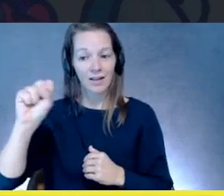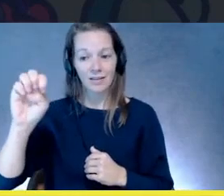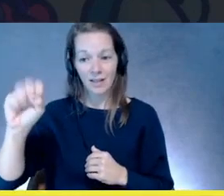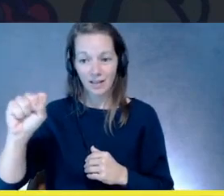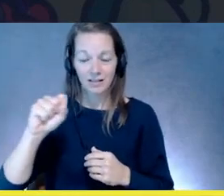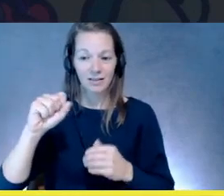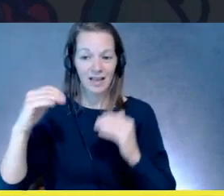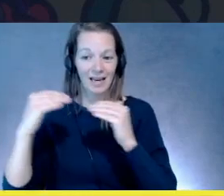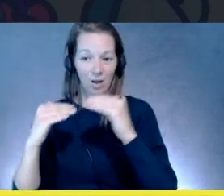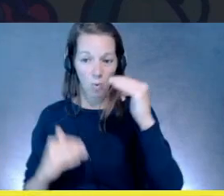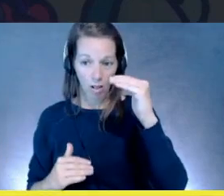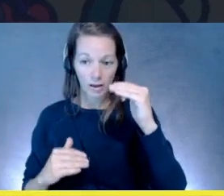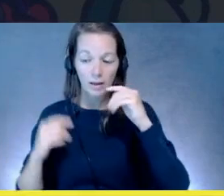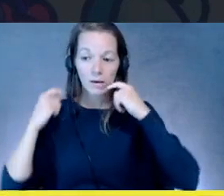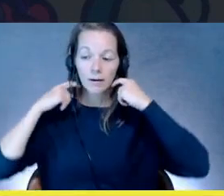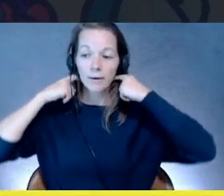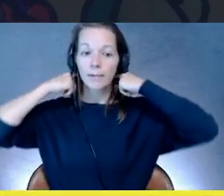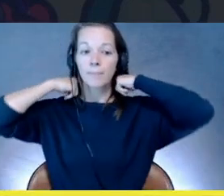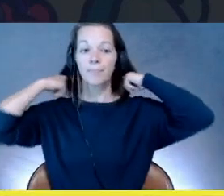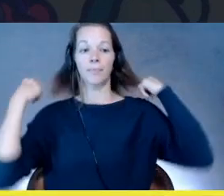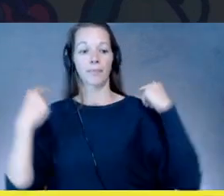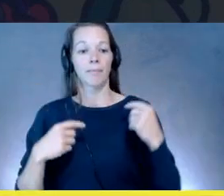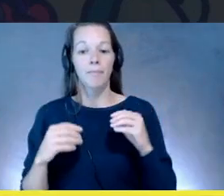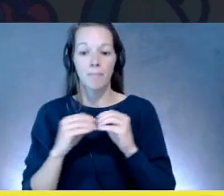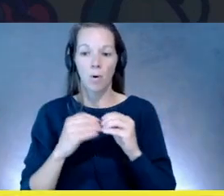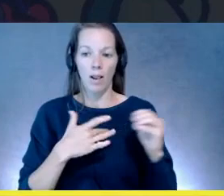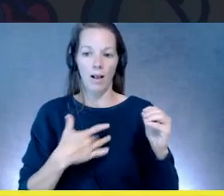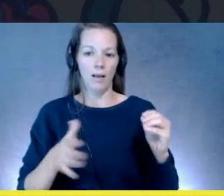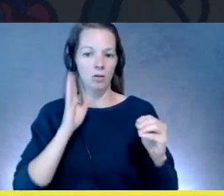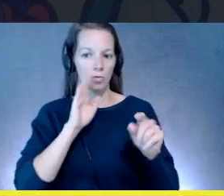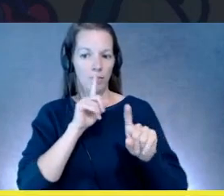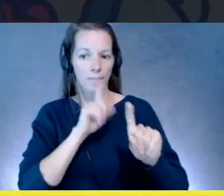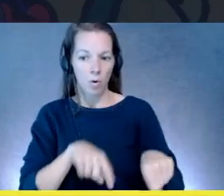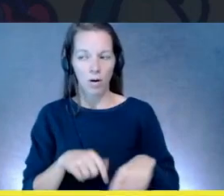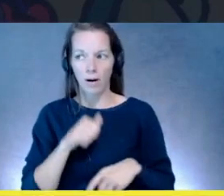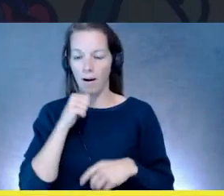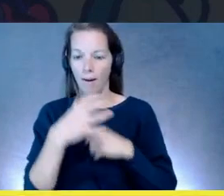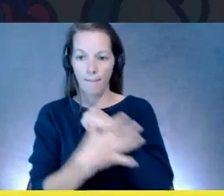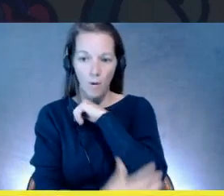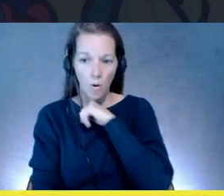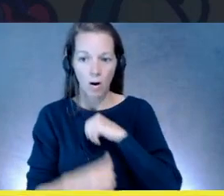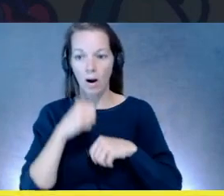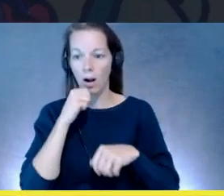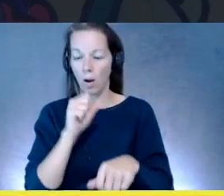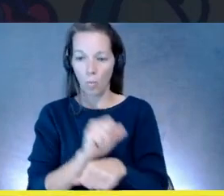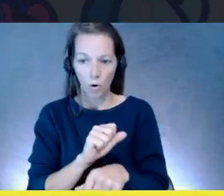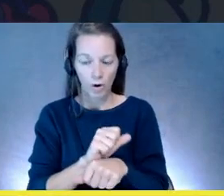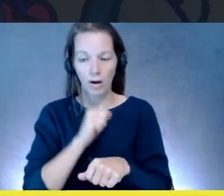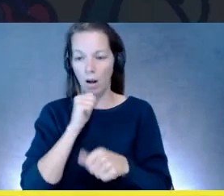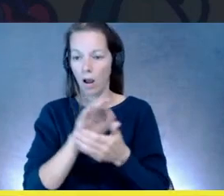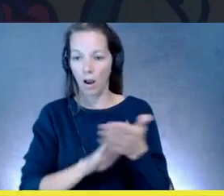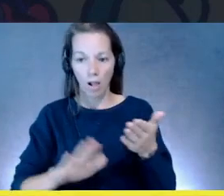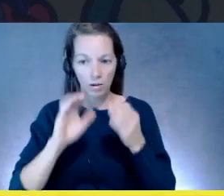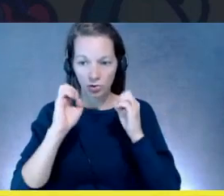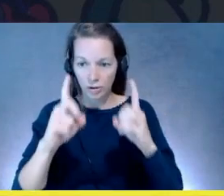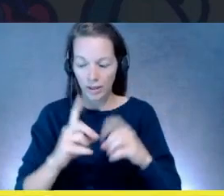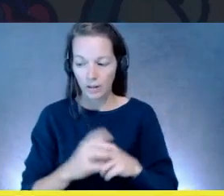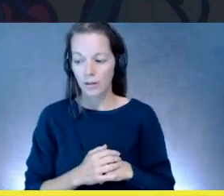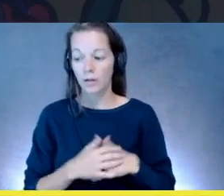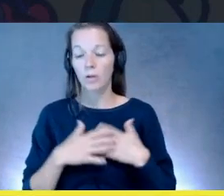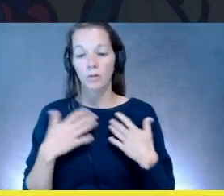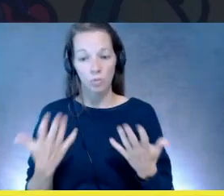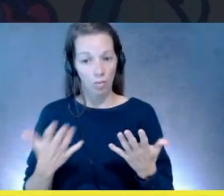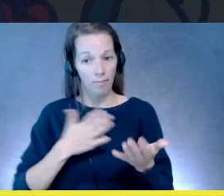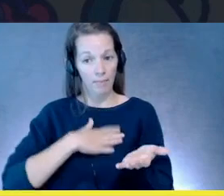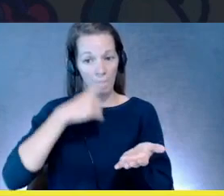inequality, so they were more likely to report that they were poor, not working, and not college educated. And so I find in my research